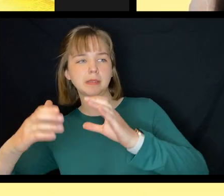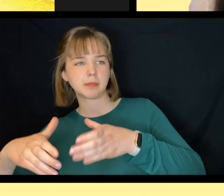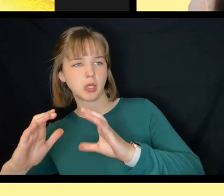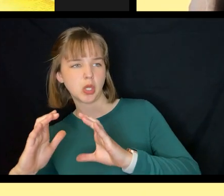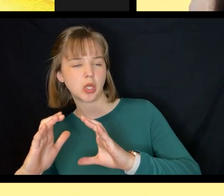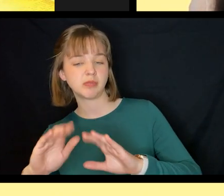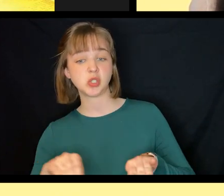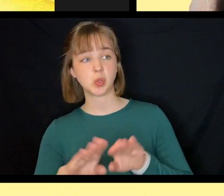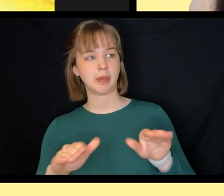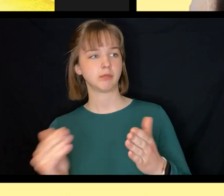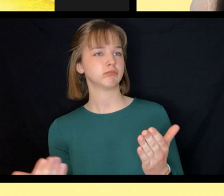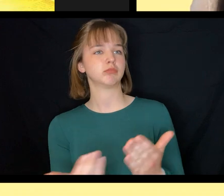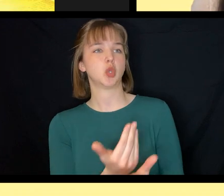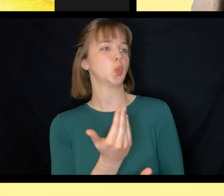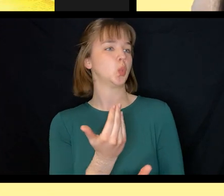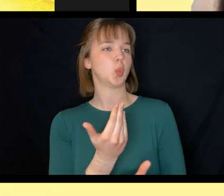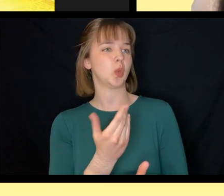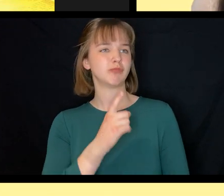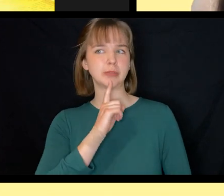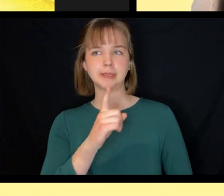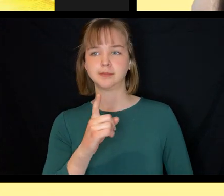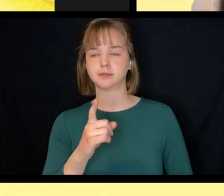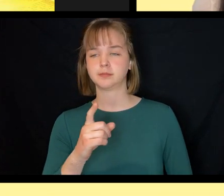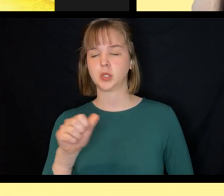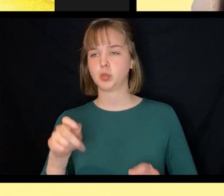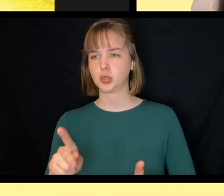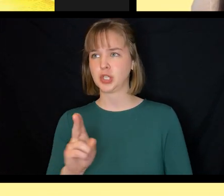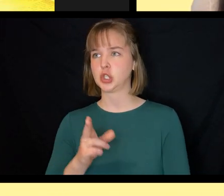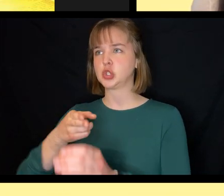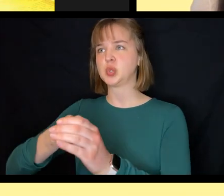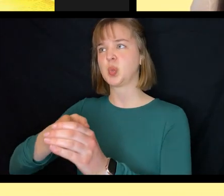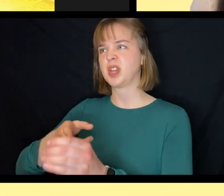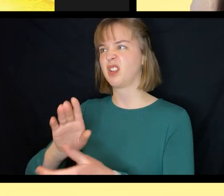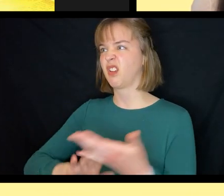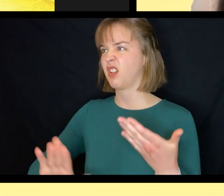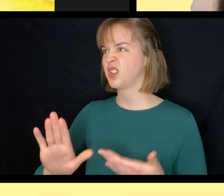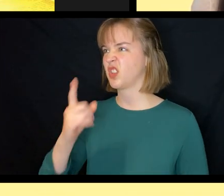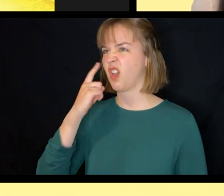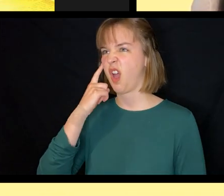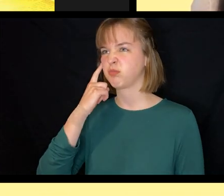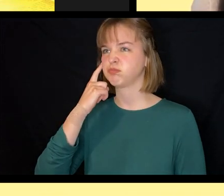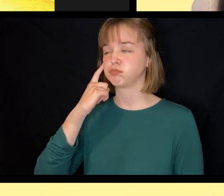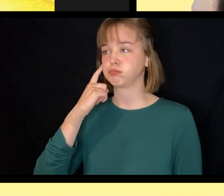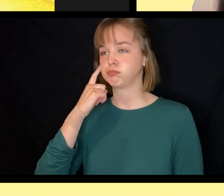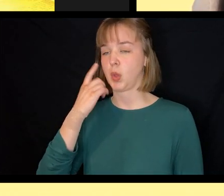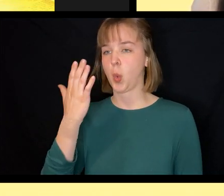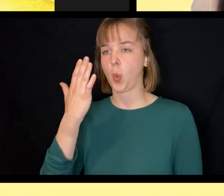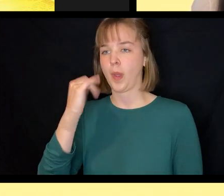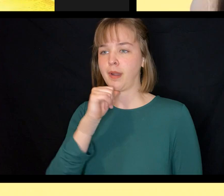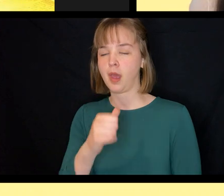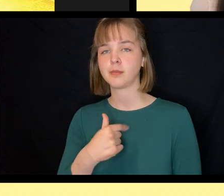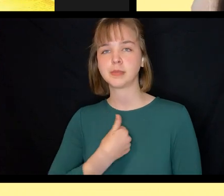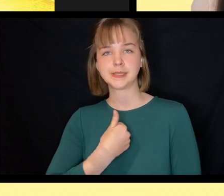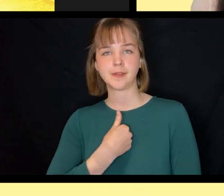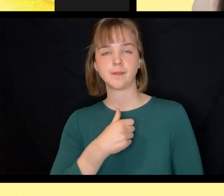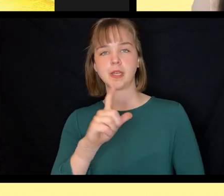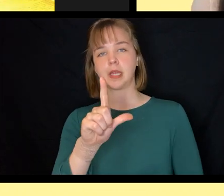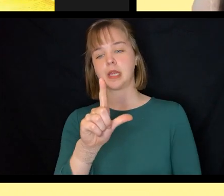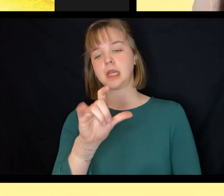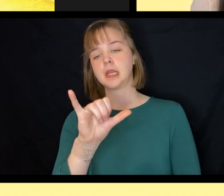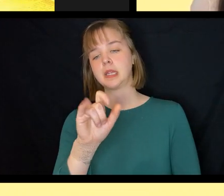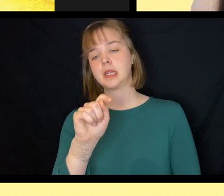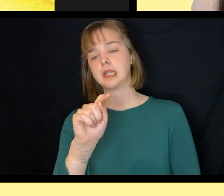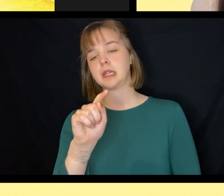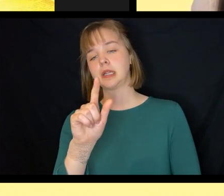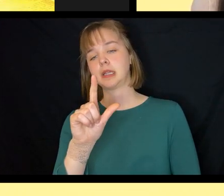up. And then swimming just sort of happened. It was like an opportunity. It was something that was made available to little people in the